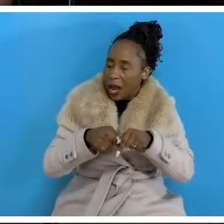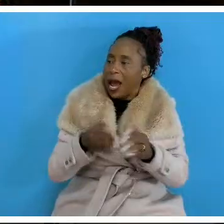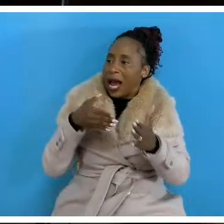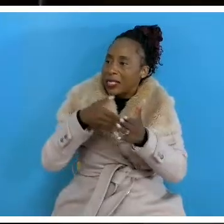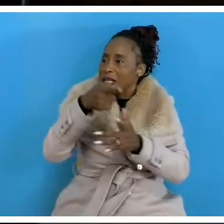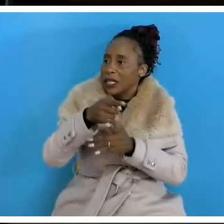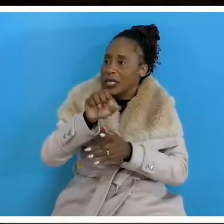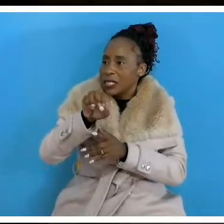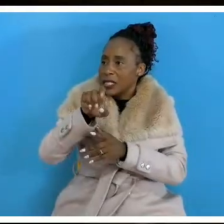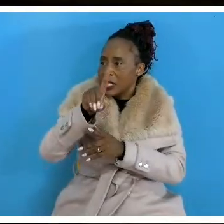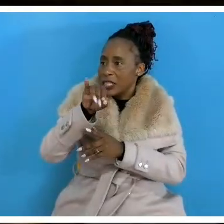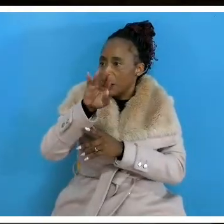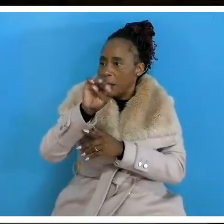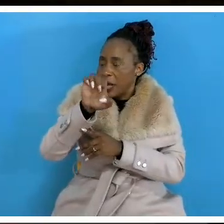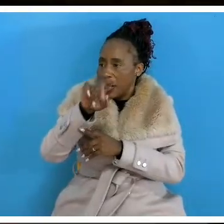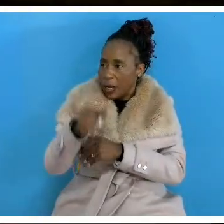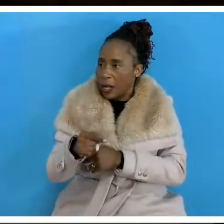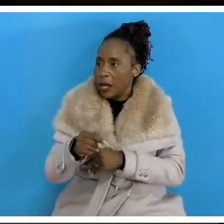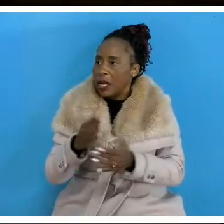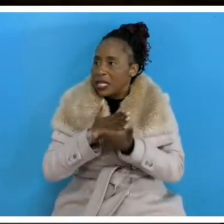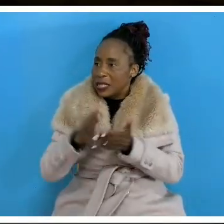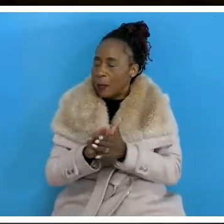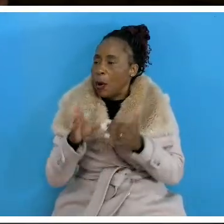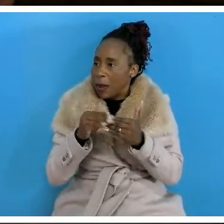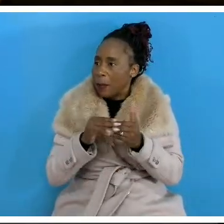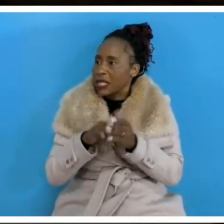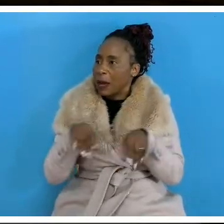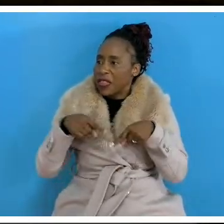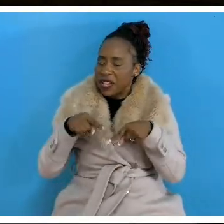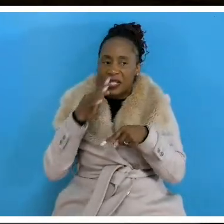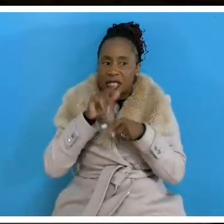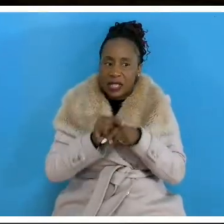being threatened, some of our members are being threatened, they're going to kill them.